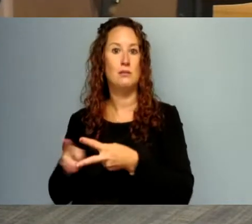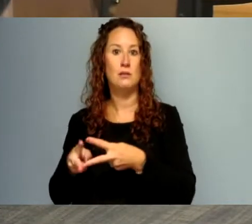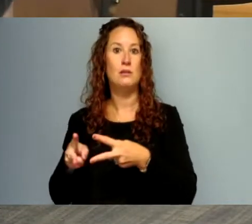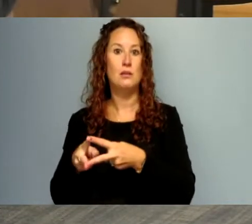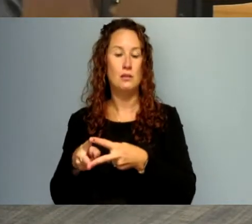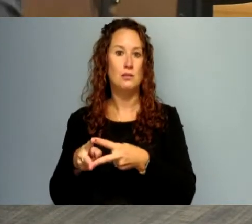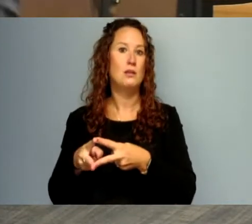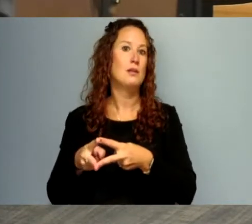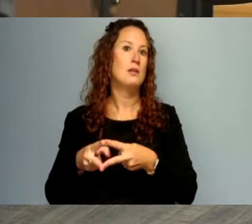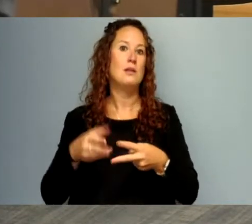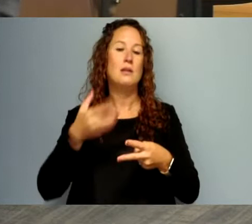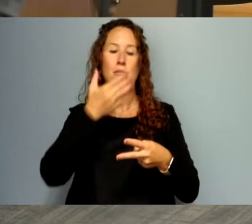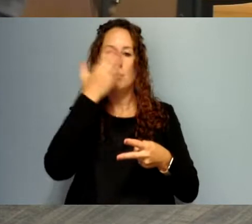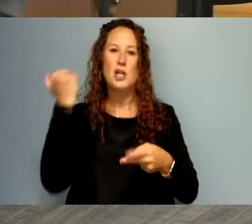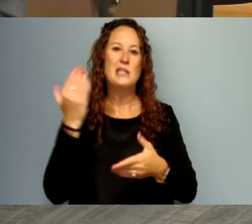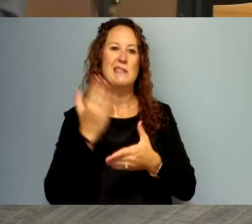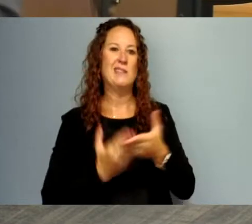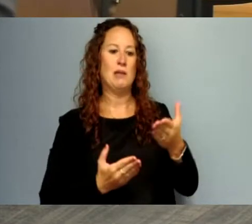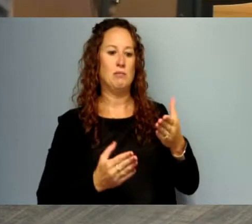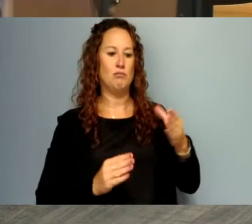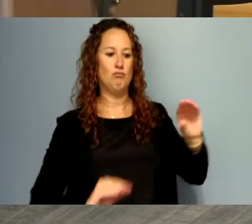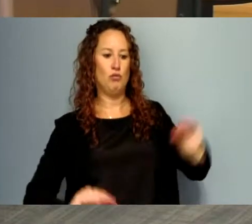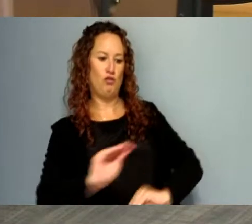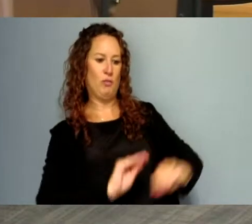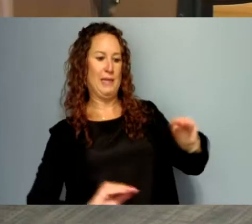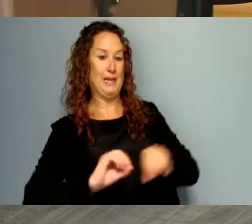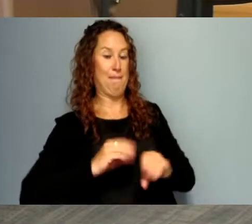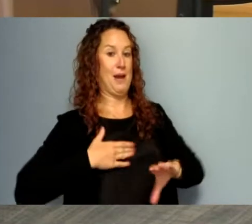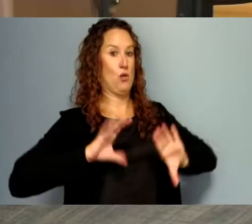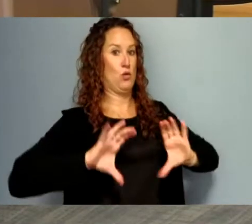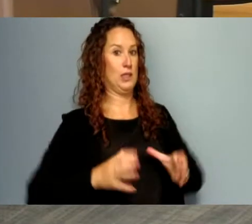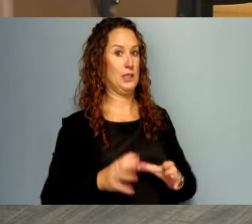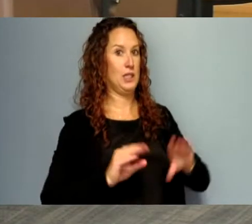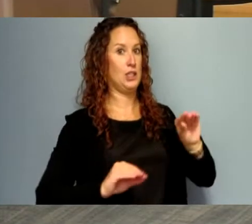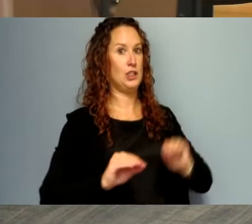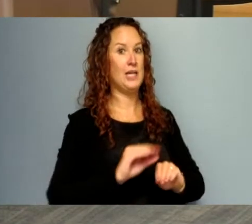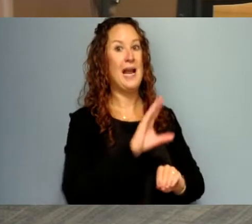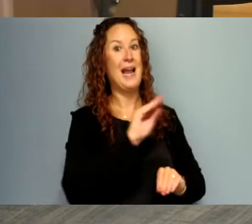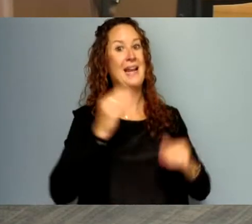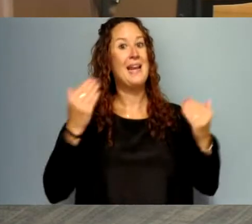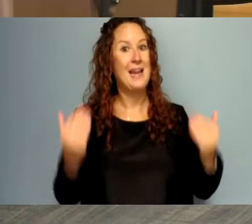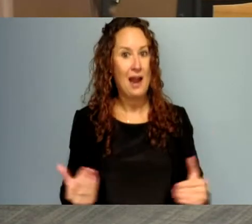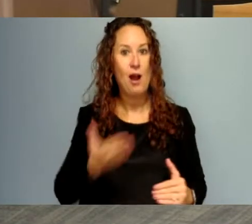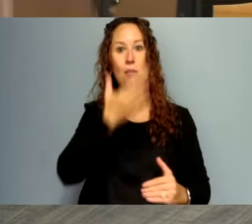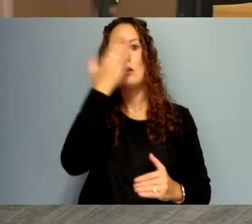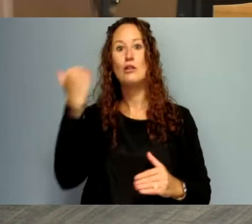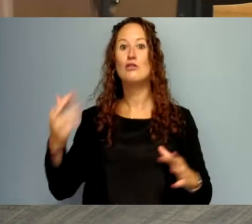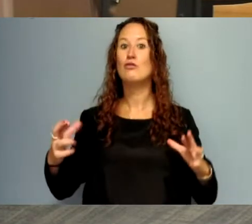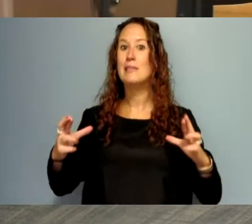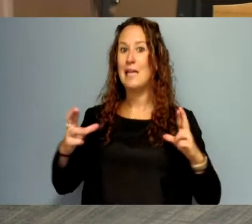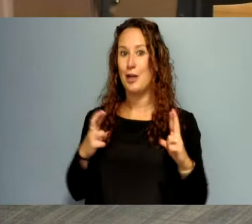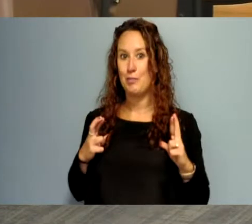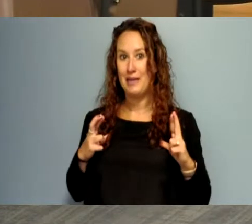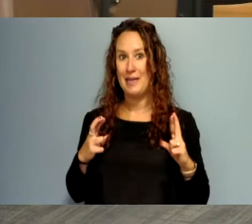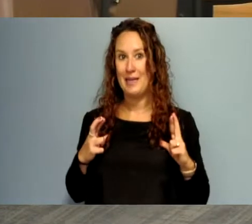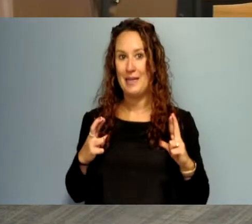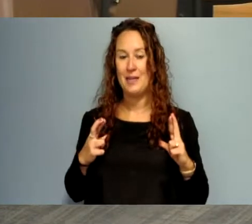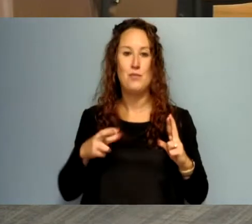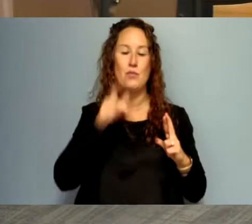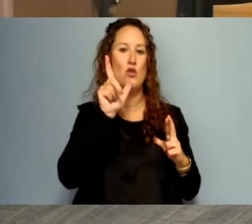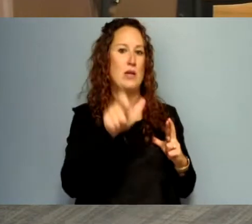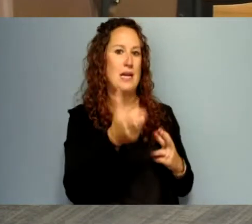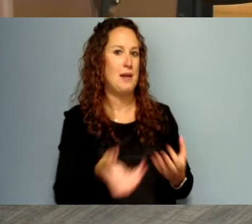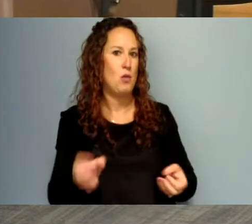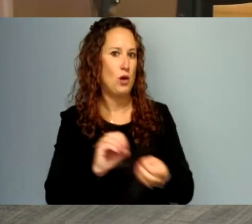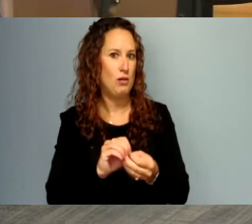some movement within my organization and due to a retirement that is now no longer necessary.